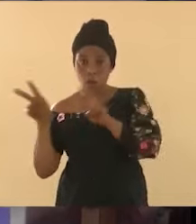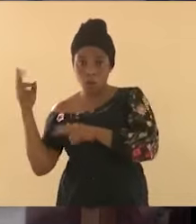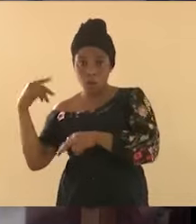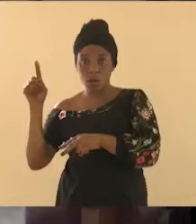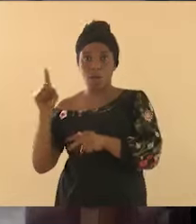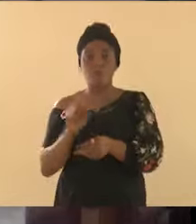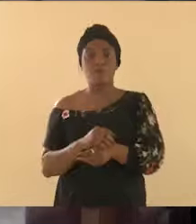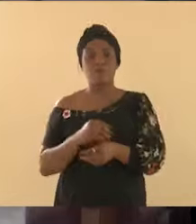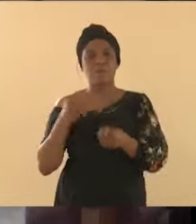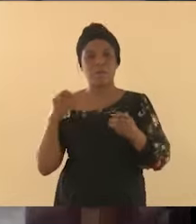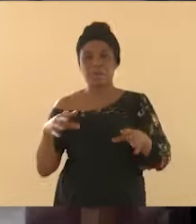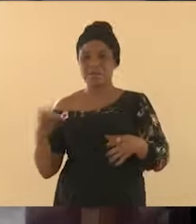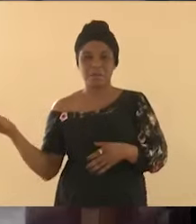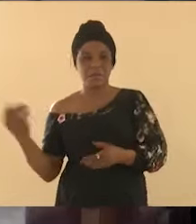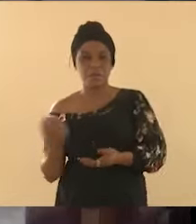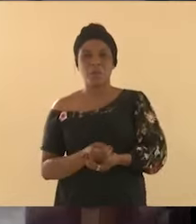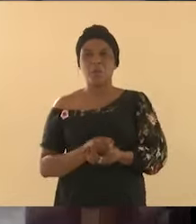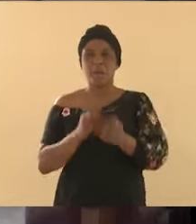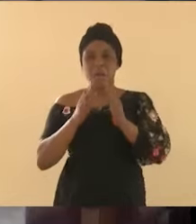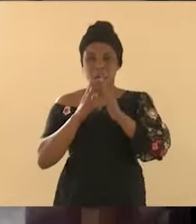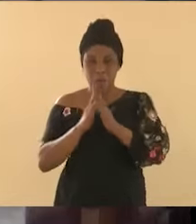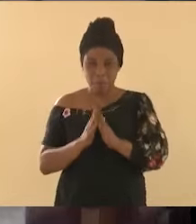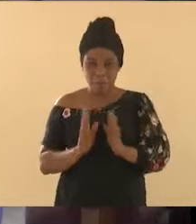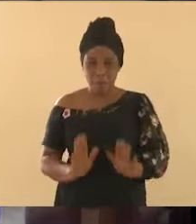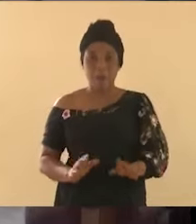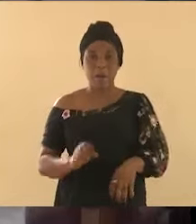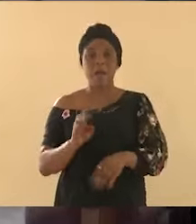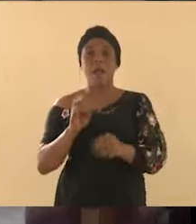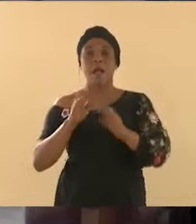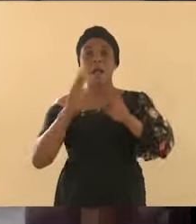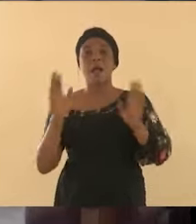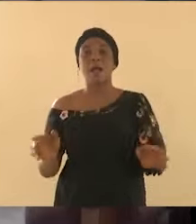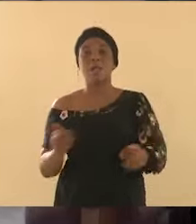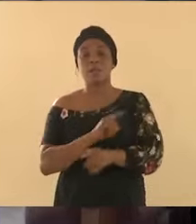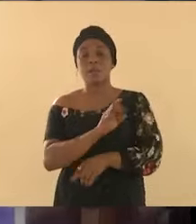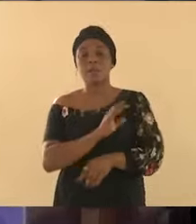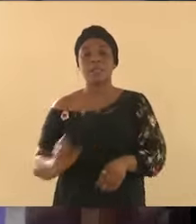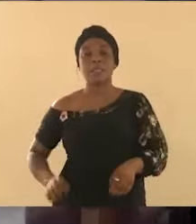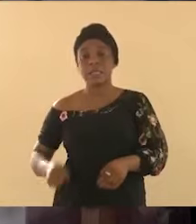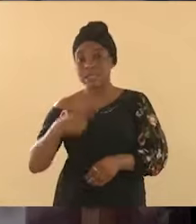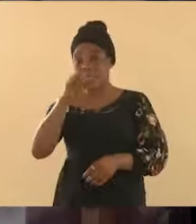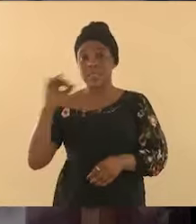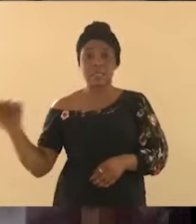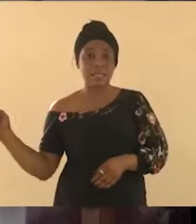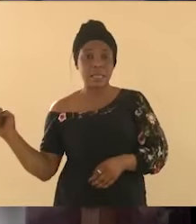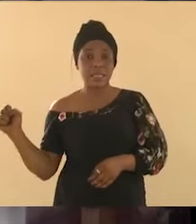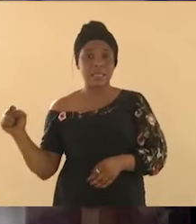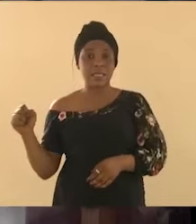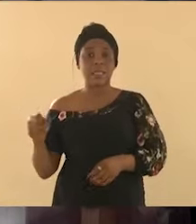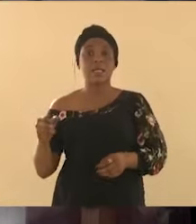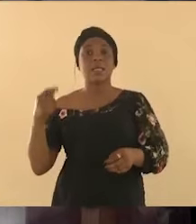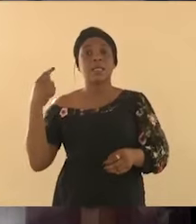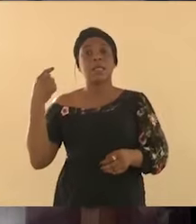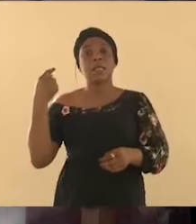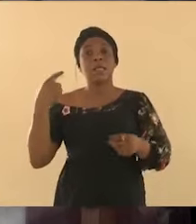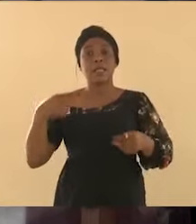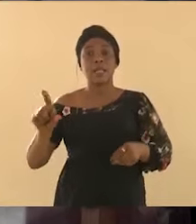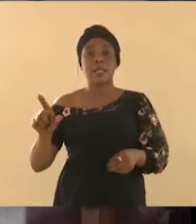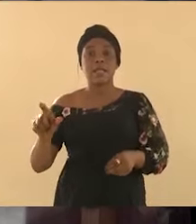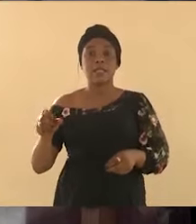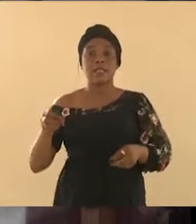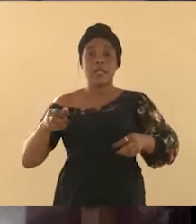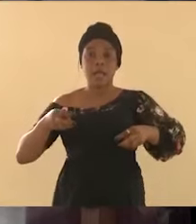we are in church, we are in prayer houses, we are in shrines for what we want. But Christianity says, yet